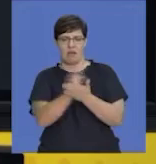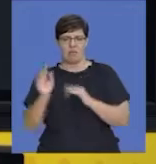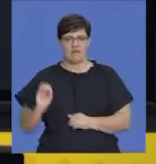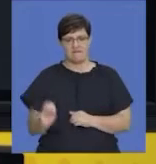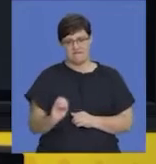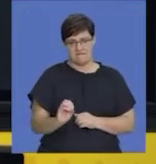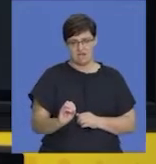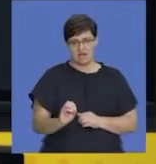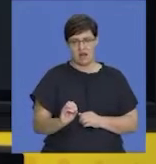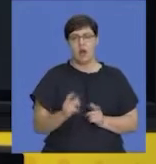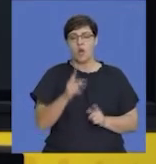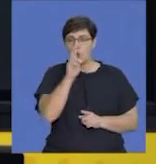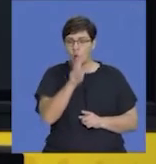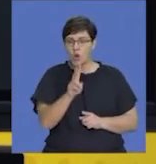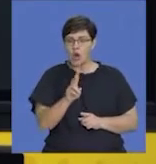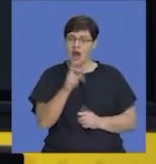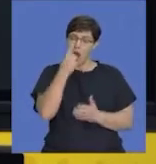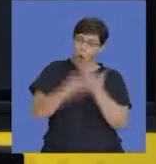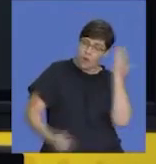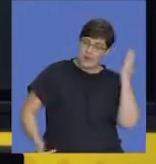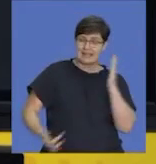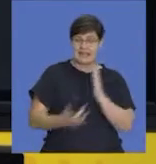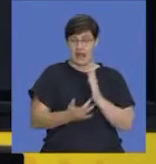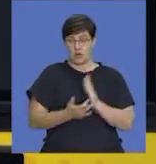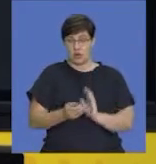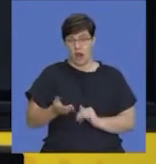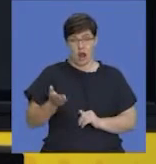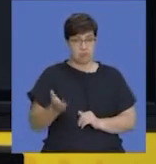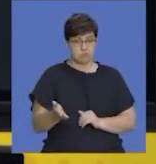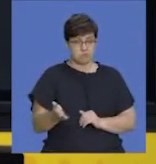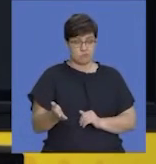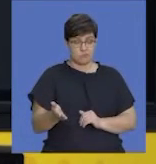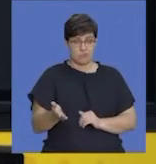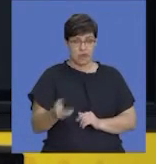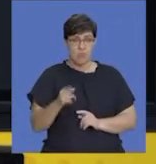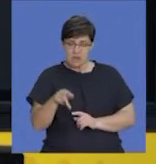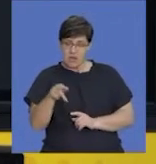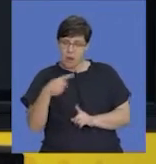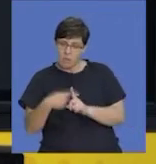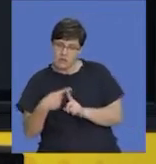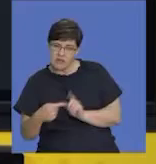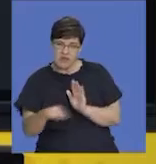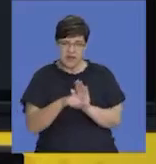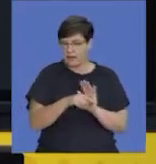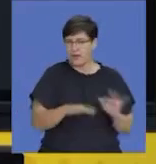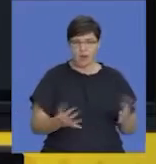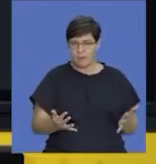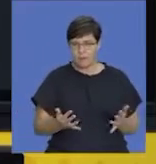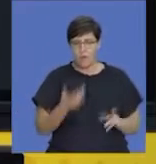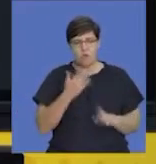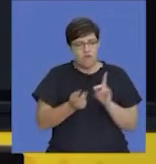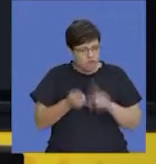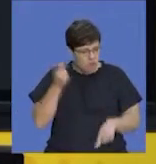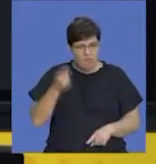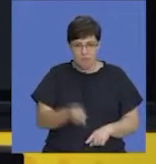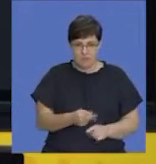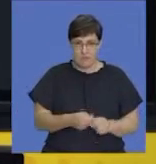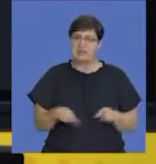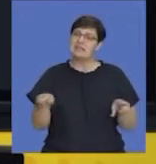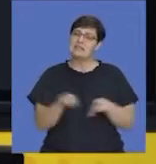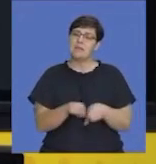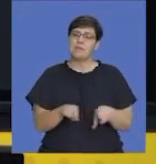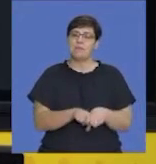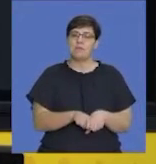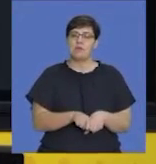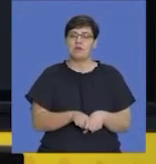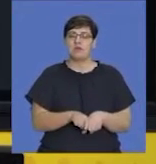at only digital e-books, and going from there and working from there. And also you can look at things that